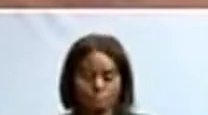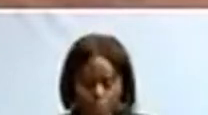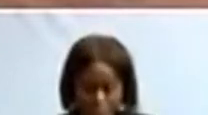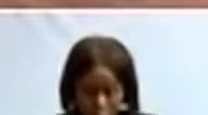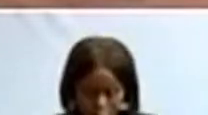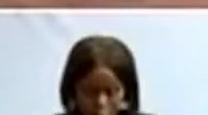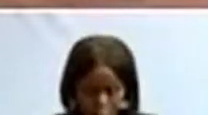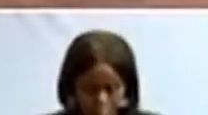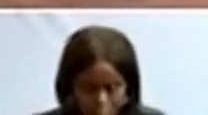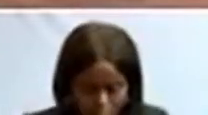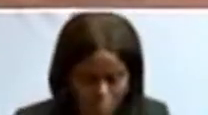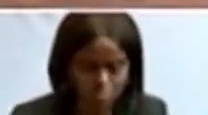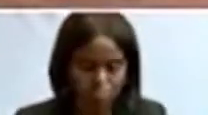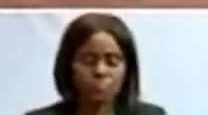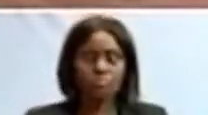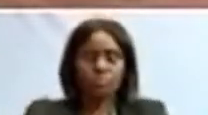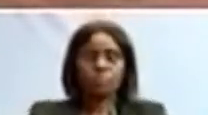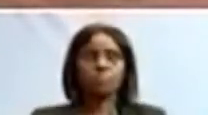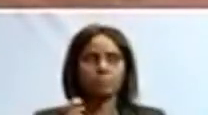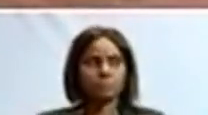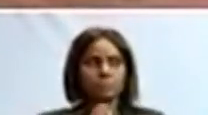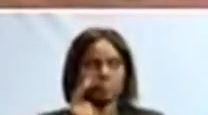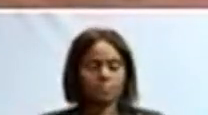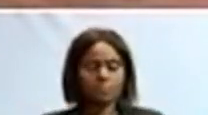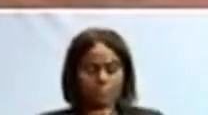Since the